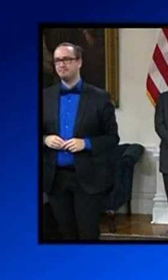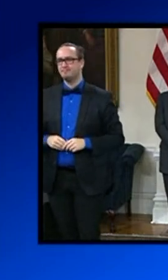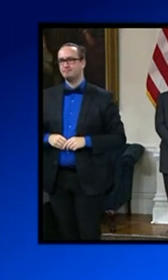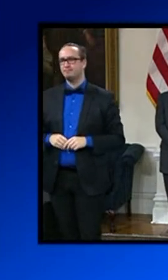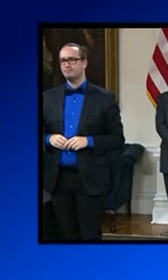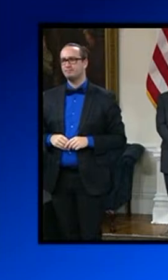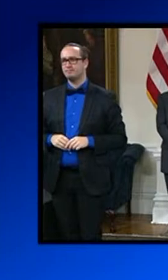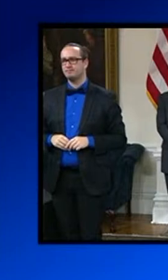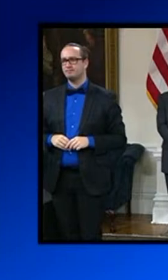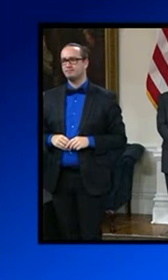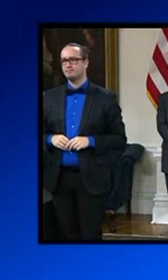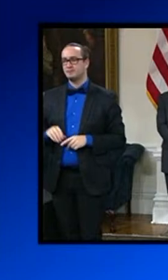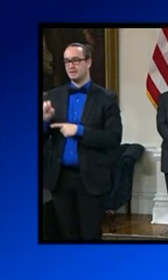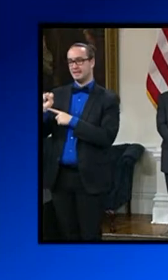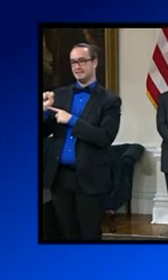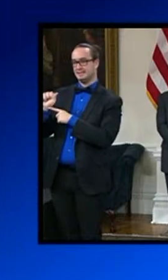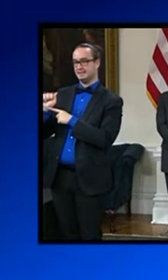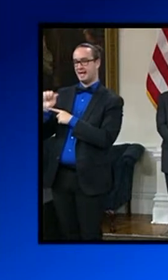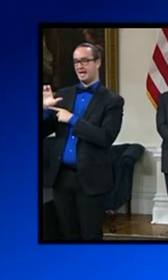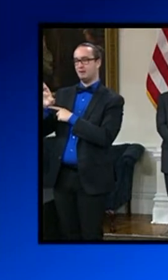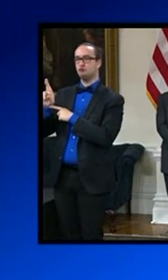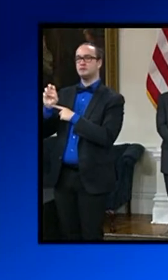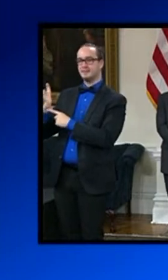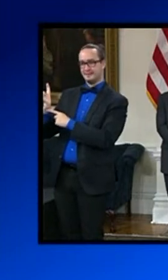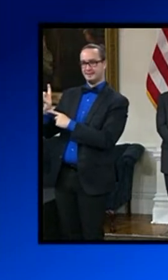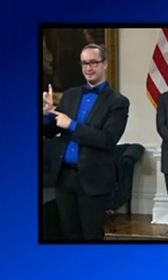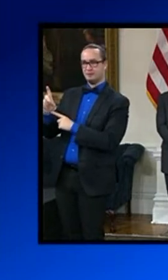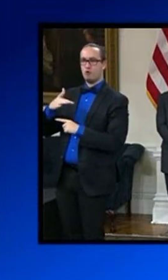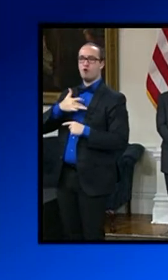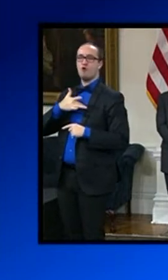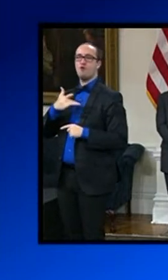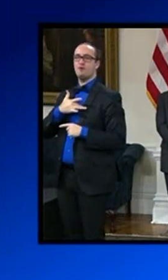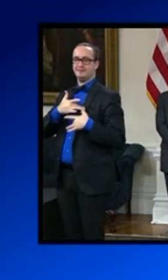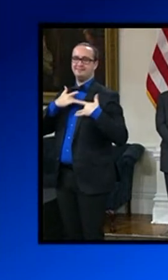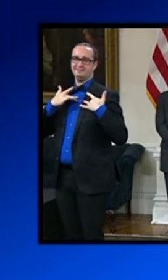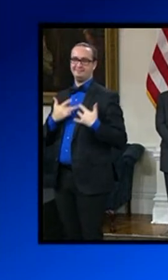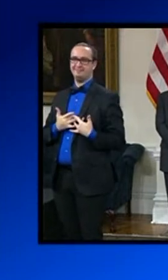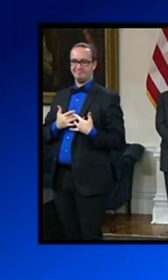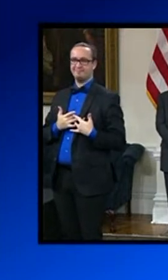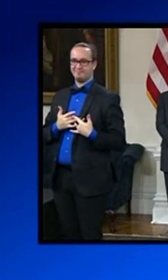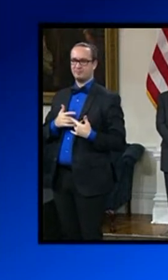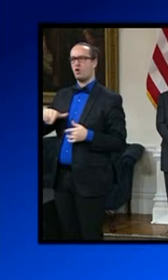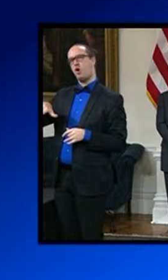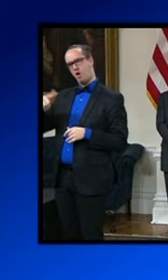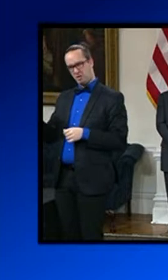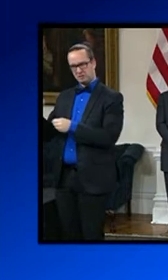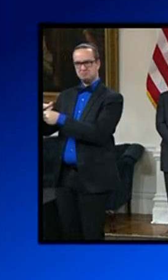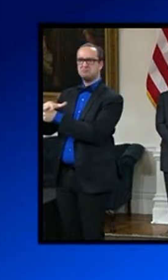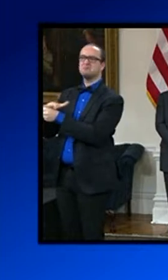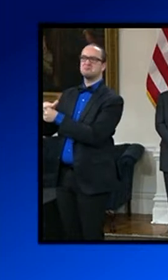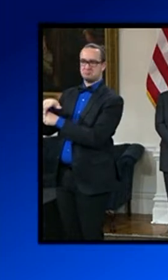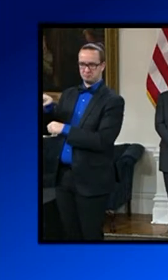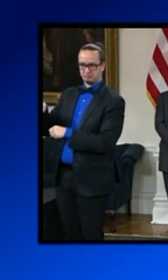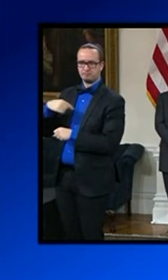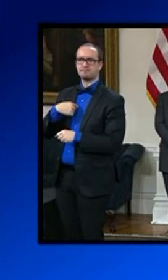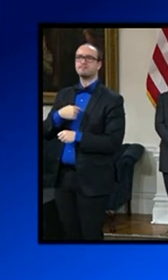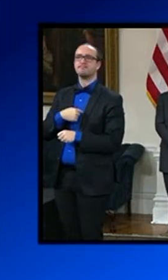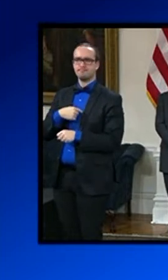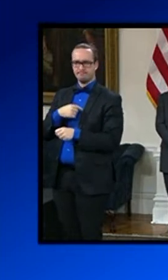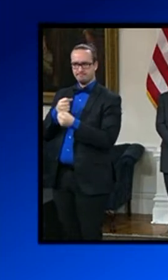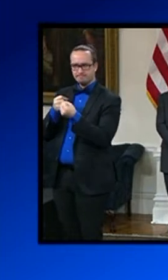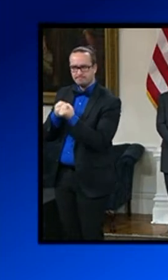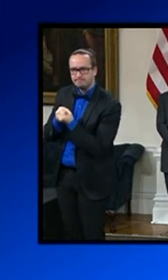vaccine sites. We will continue to work with community leaders to find what approach works best, as they know best what works in